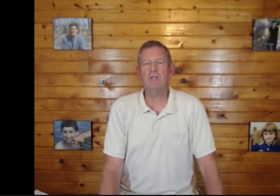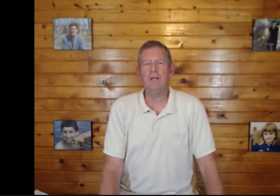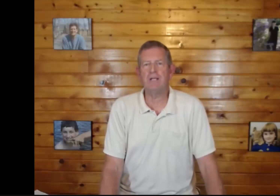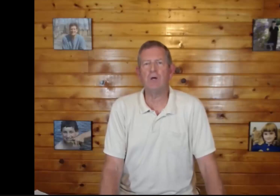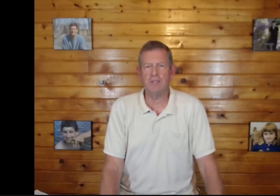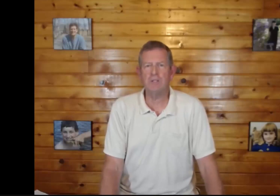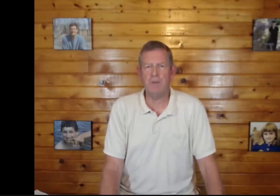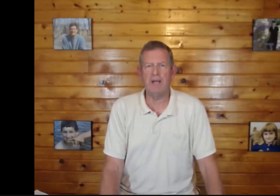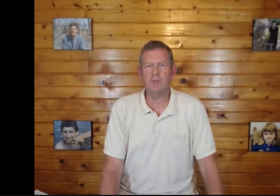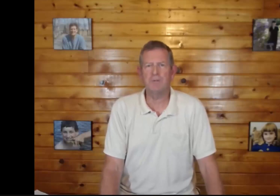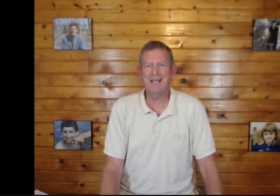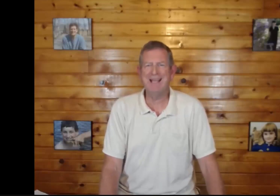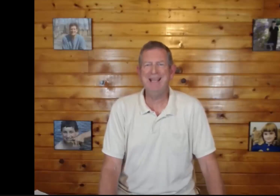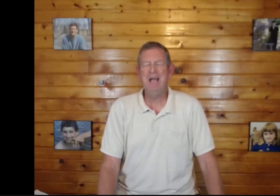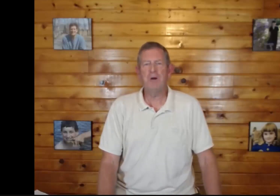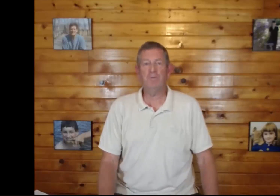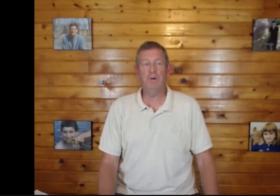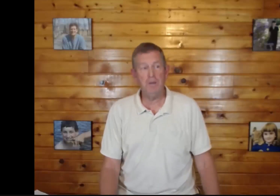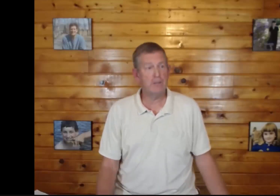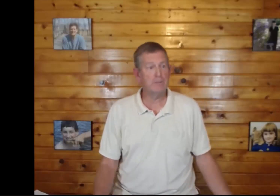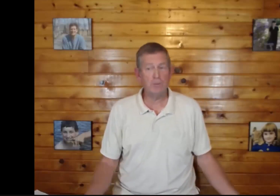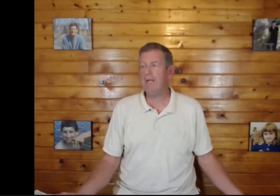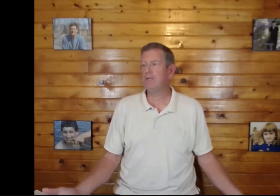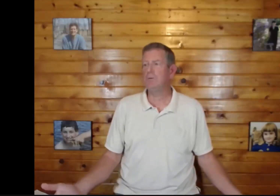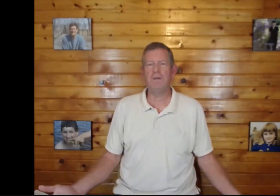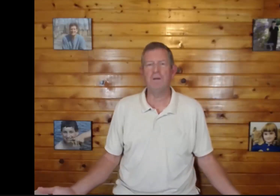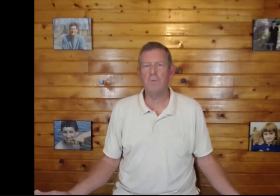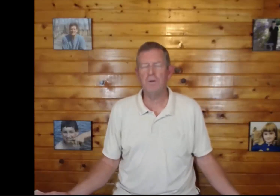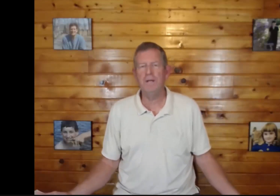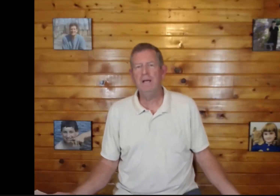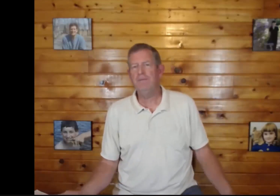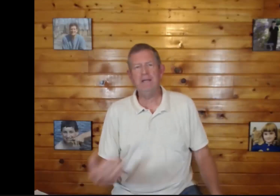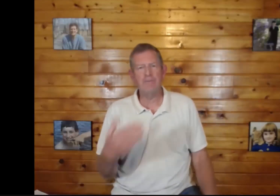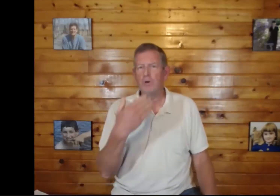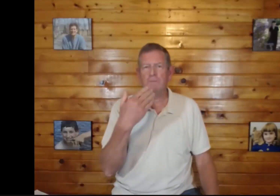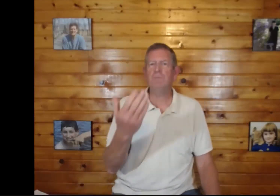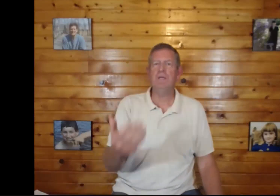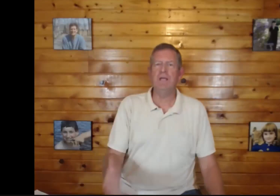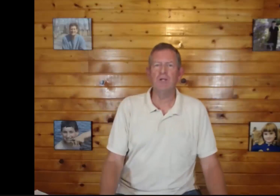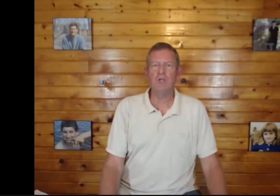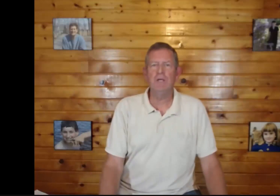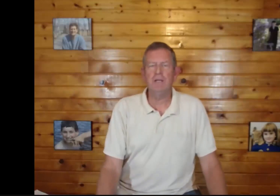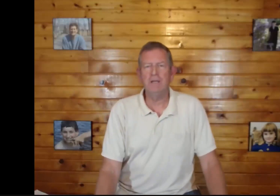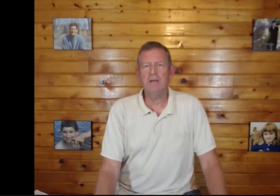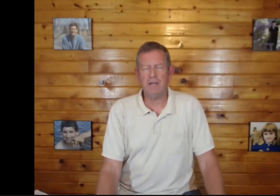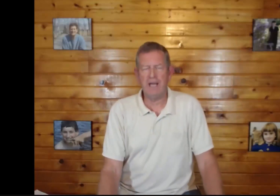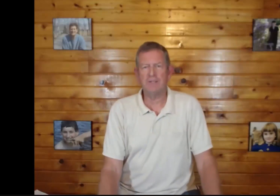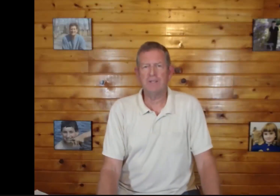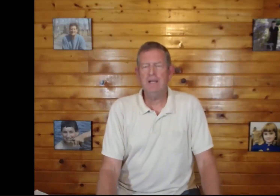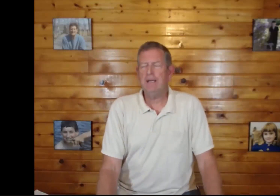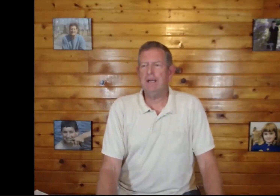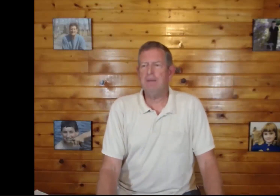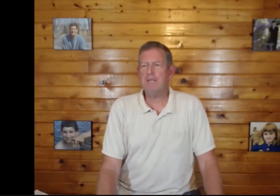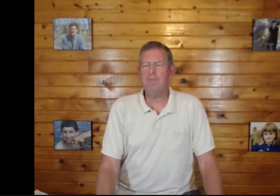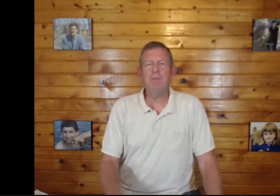to teach the class all in Spanish. Whereas for her, that was the most natural thing in the world. They never heard me speak English in